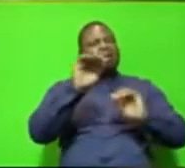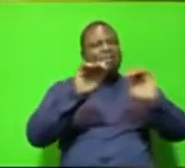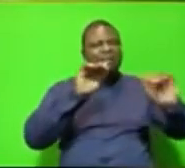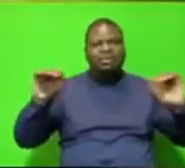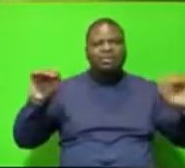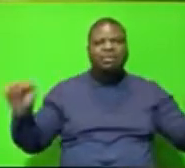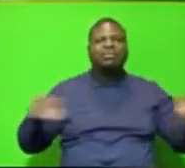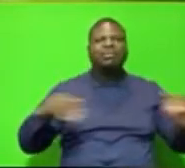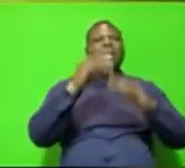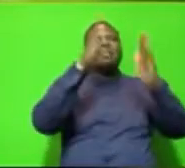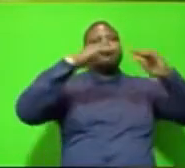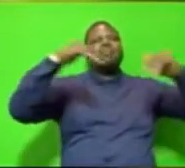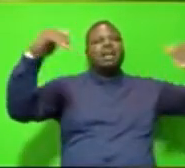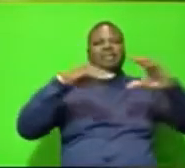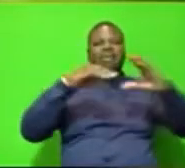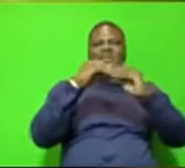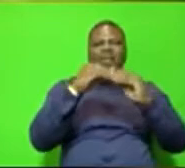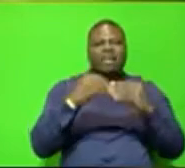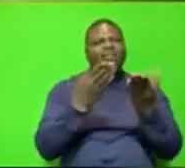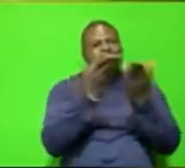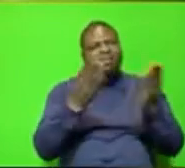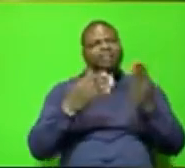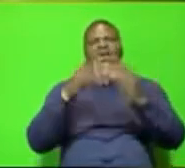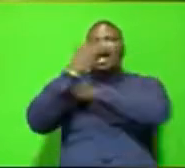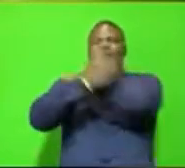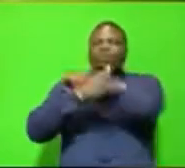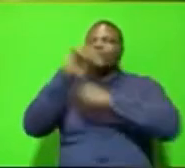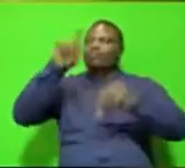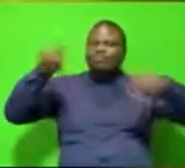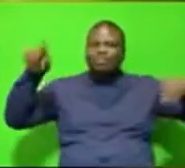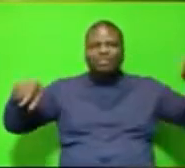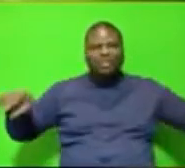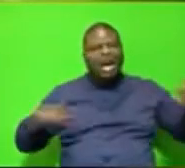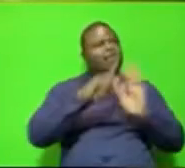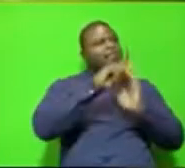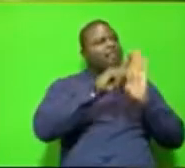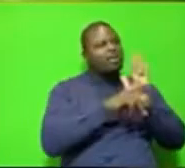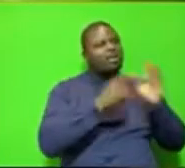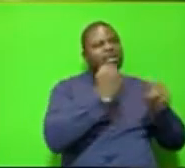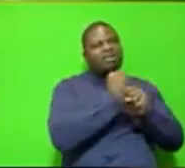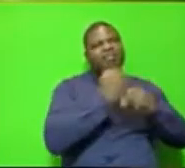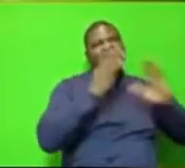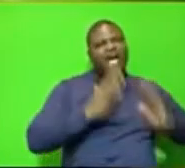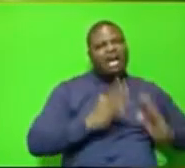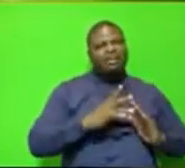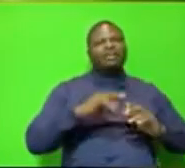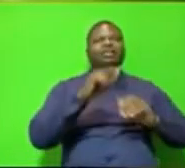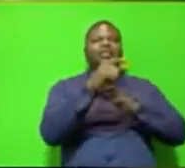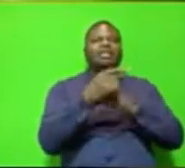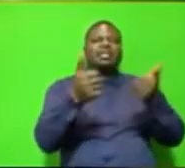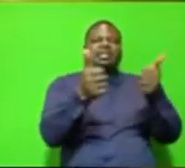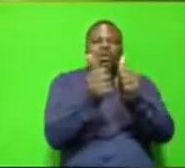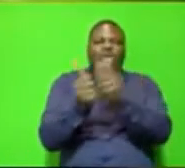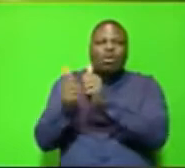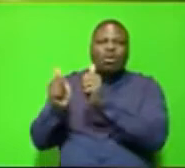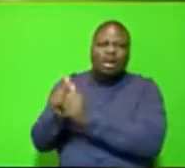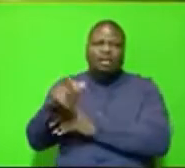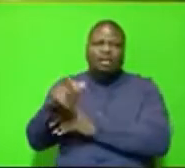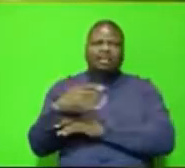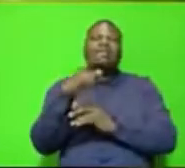Parliament representing our various countries, policymakers, and stakeholders, to unite in